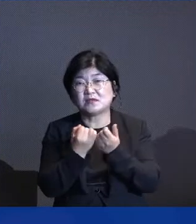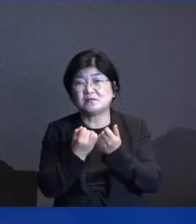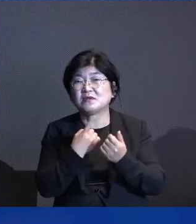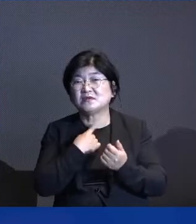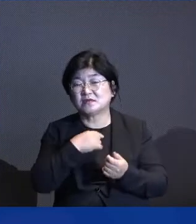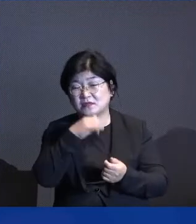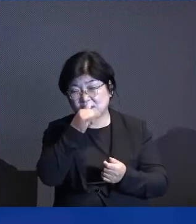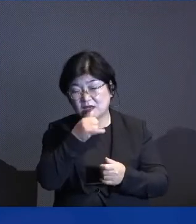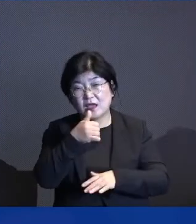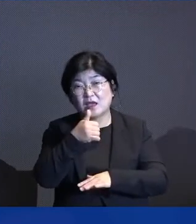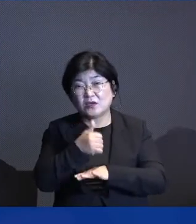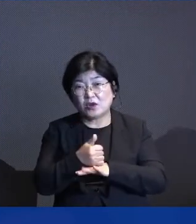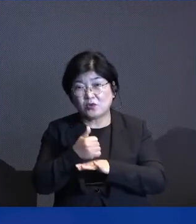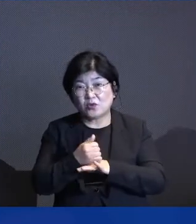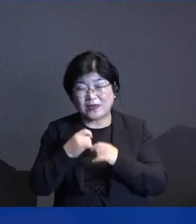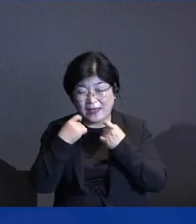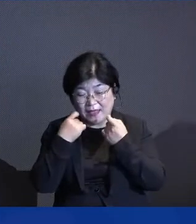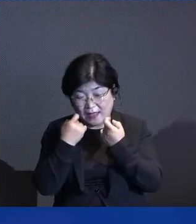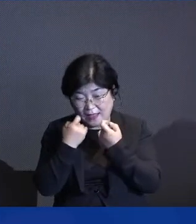individual level,